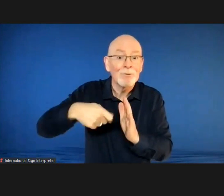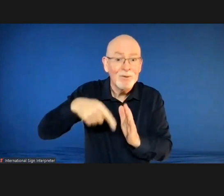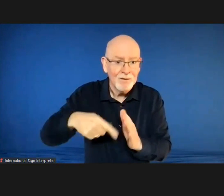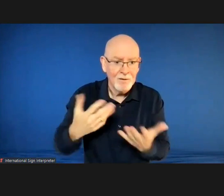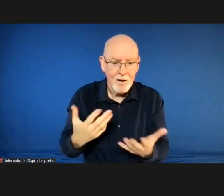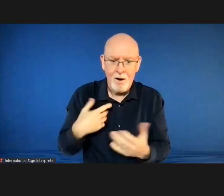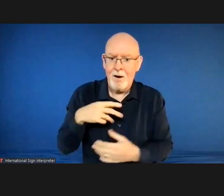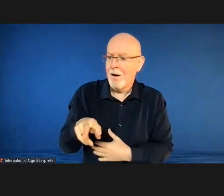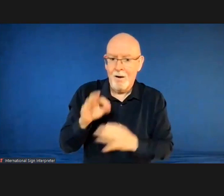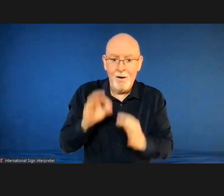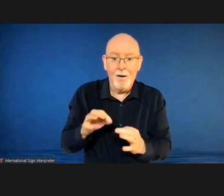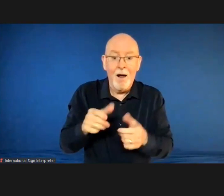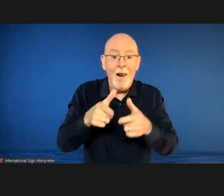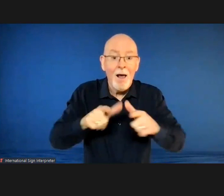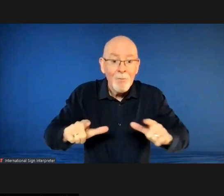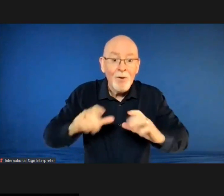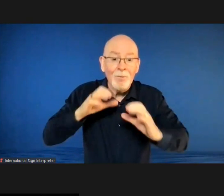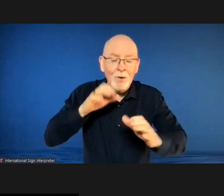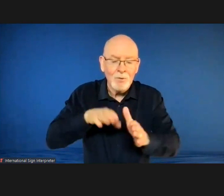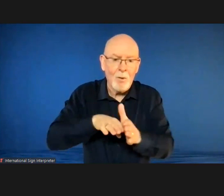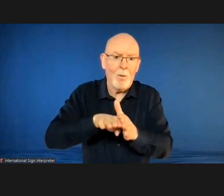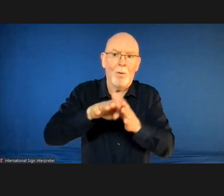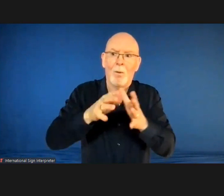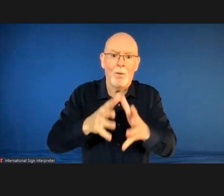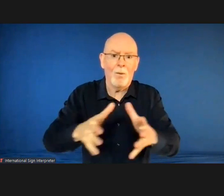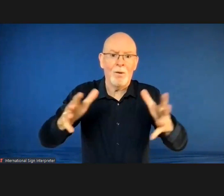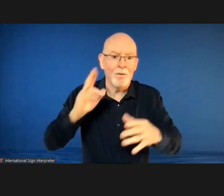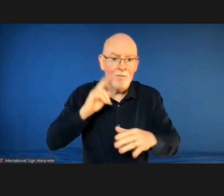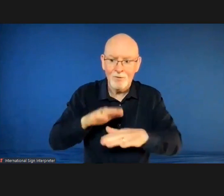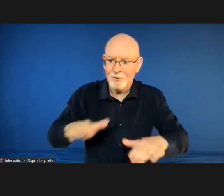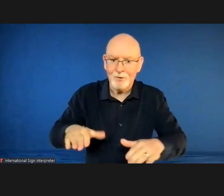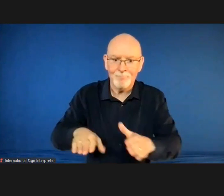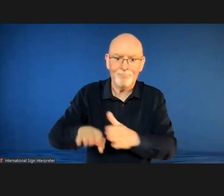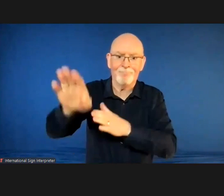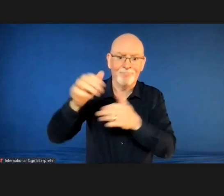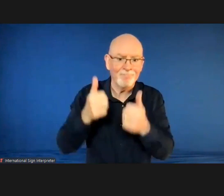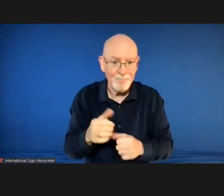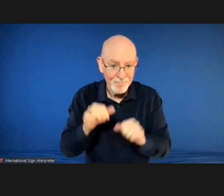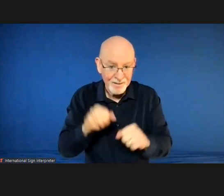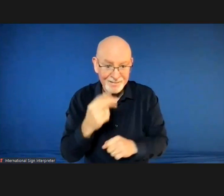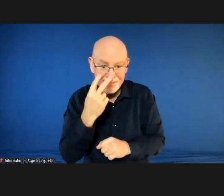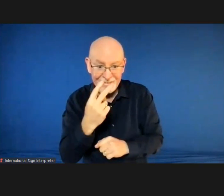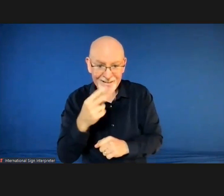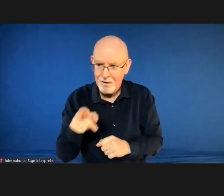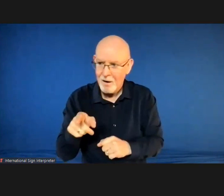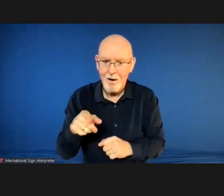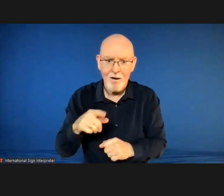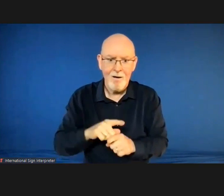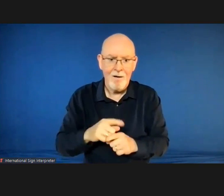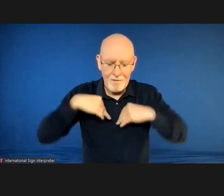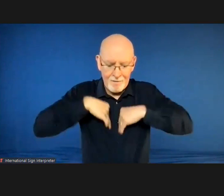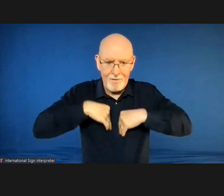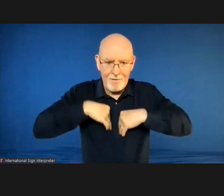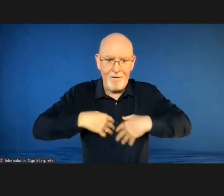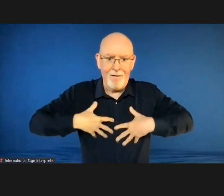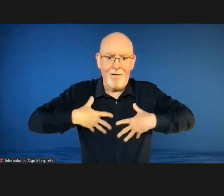of the deaf children. It could be seen in the confidence that they had in communicating with people who are